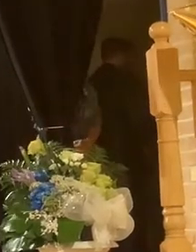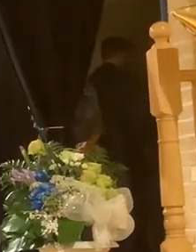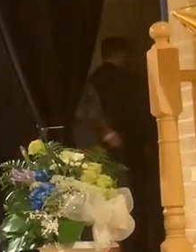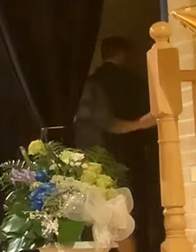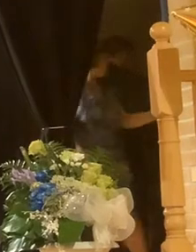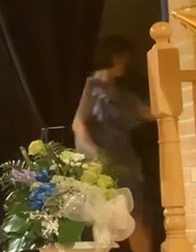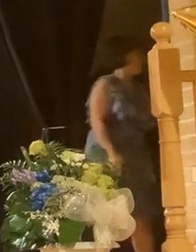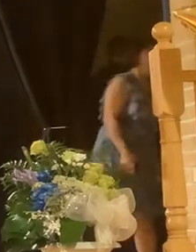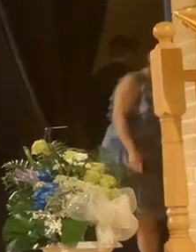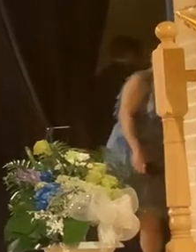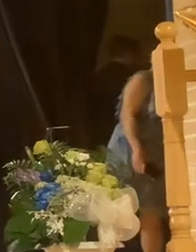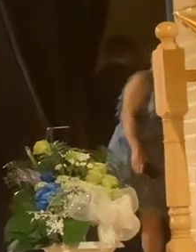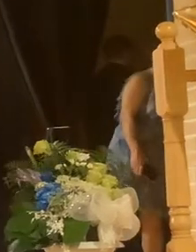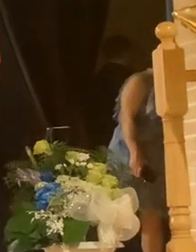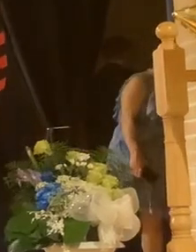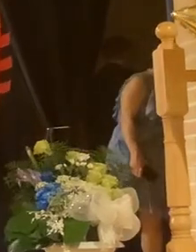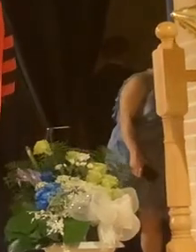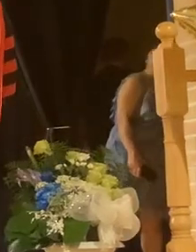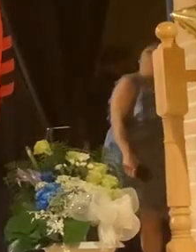Congratulations.